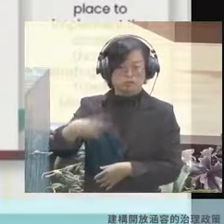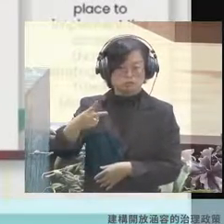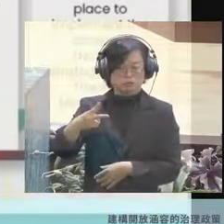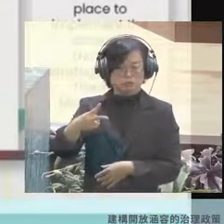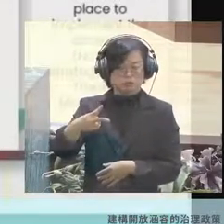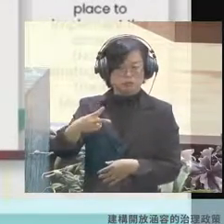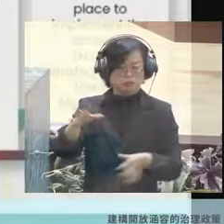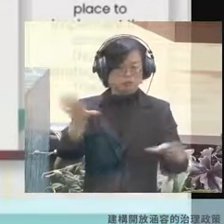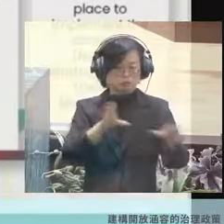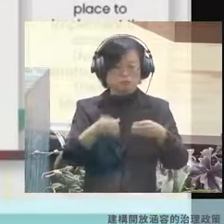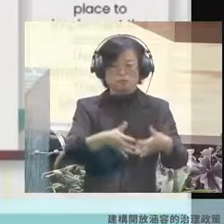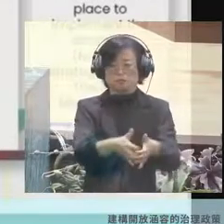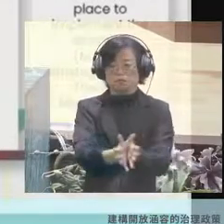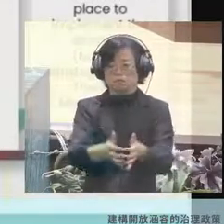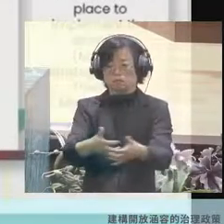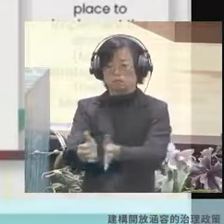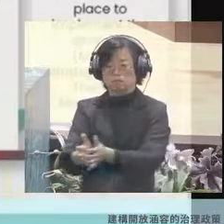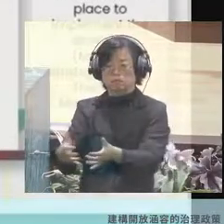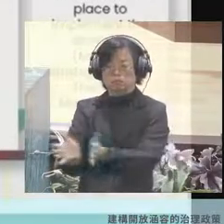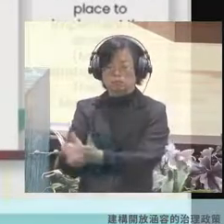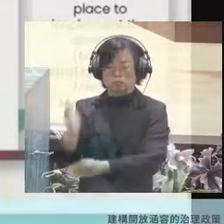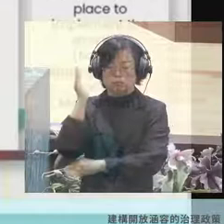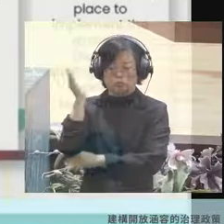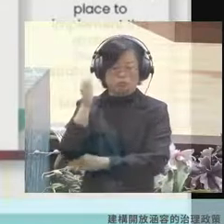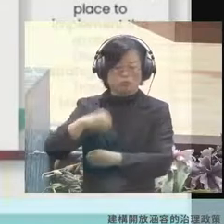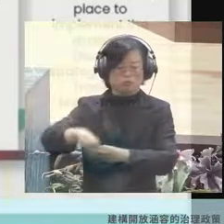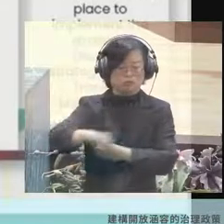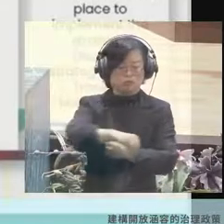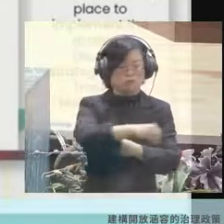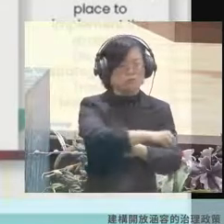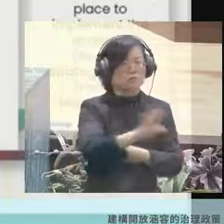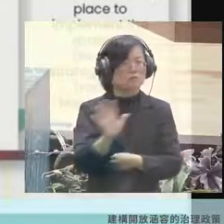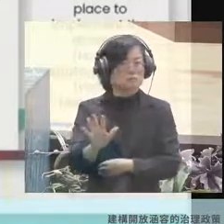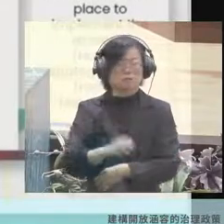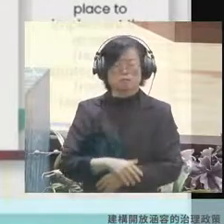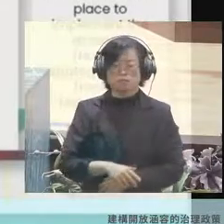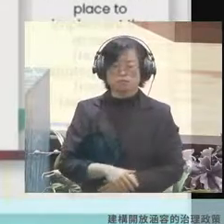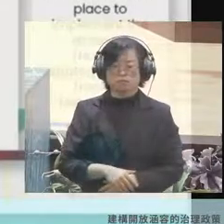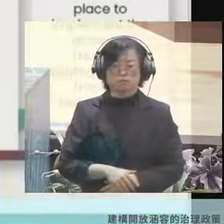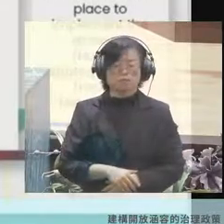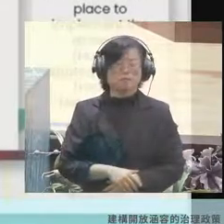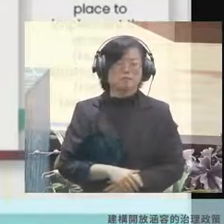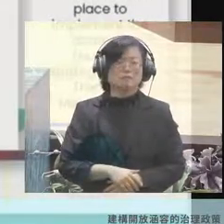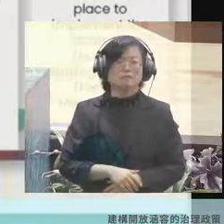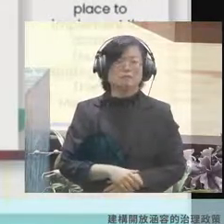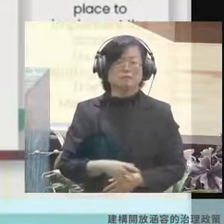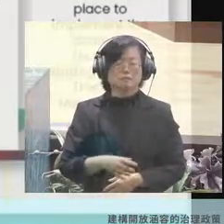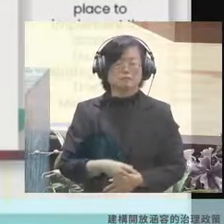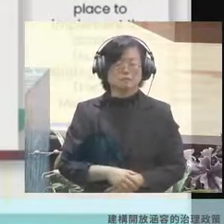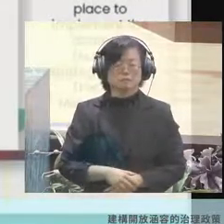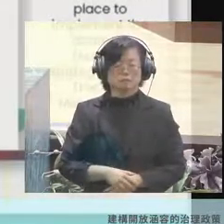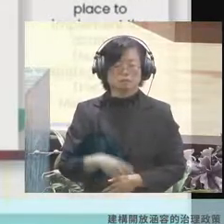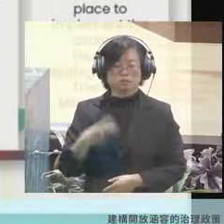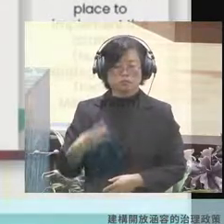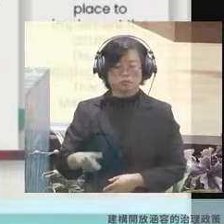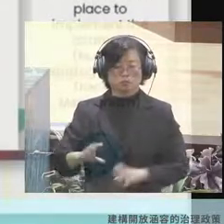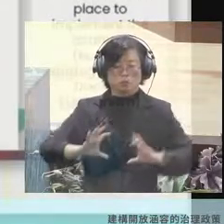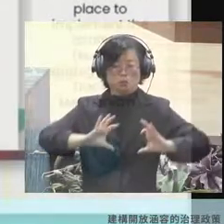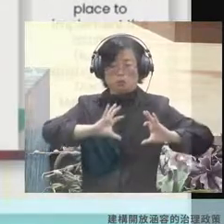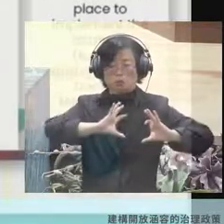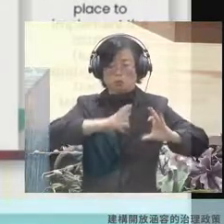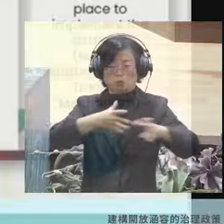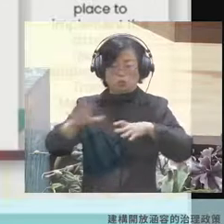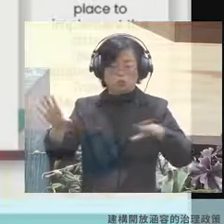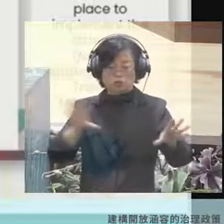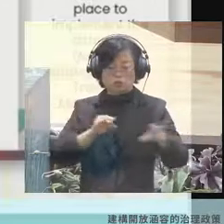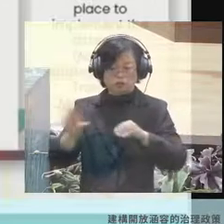government. Then the provision of technical framework, adhere to international standard, develop a technical framework of what is the metadata